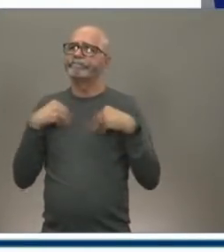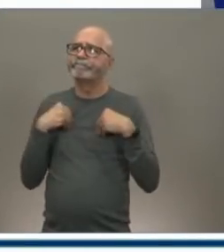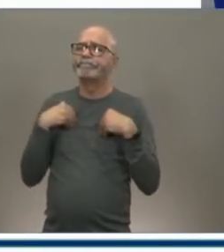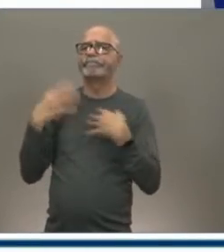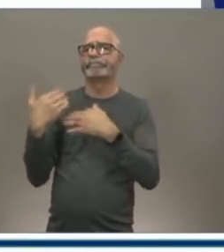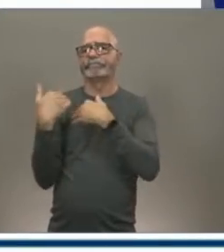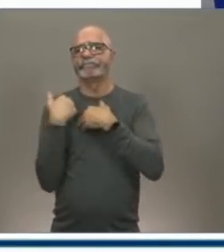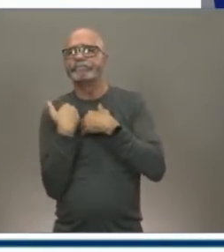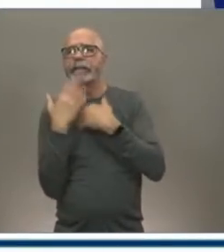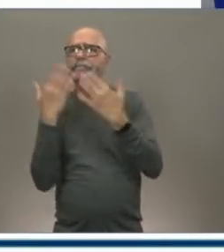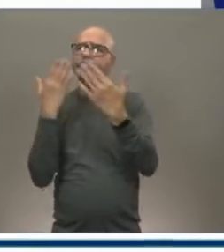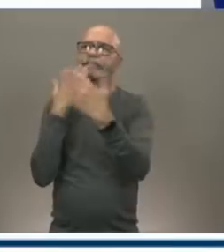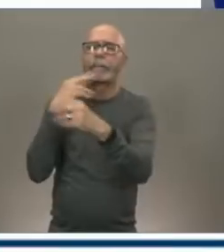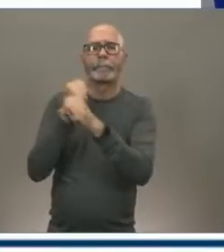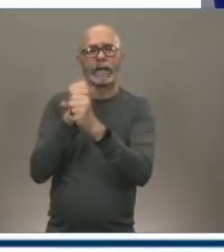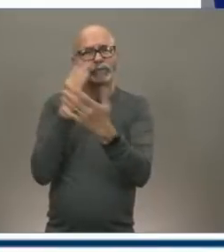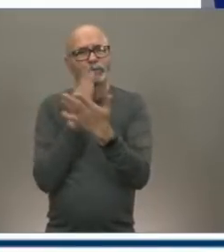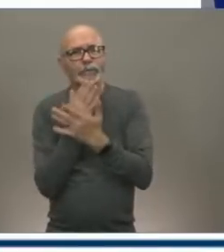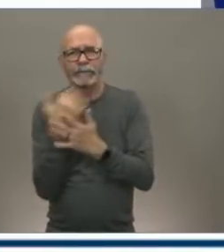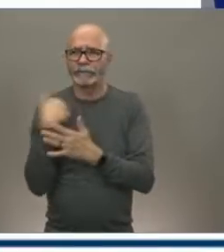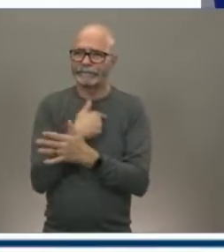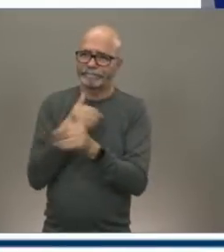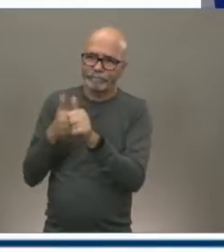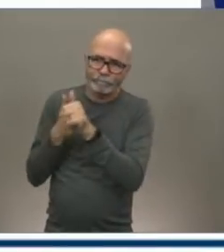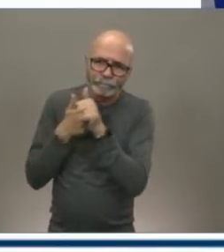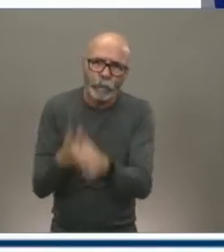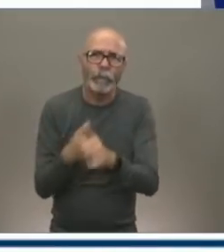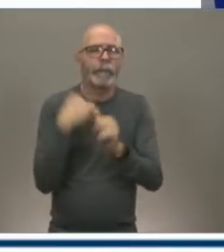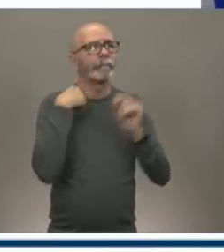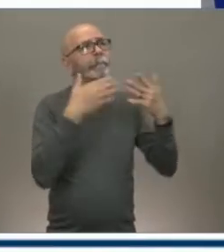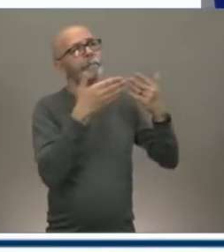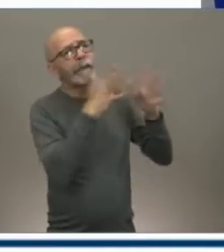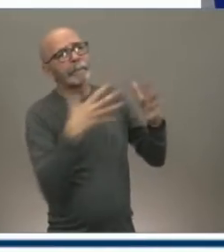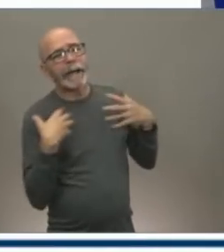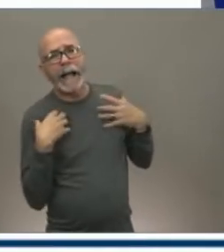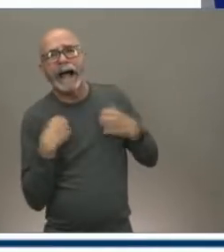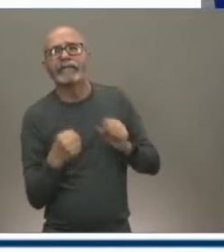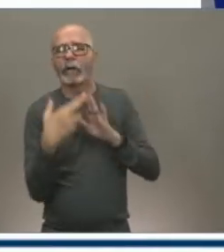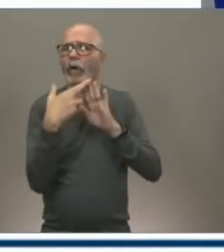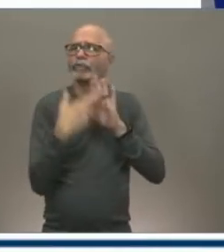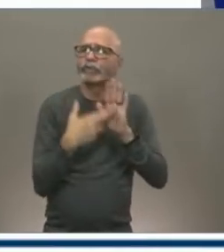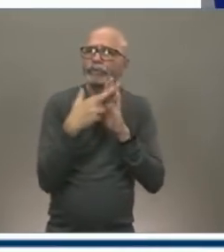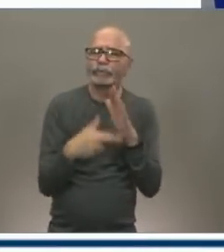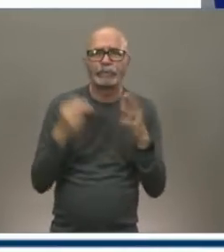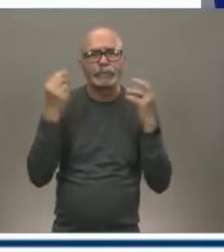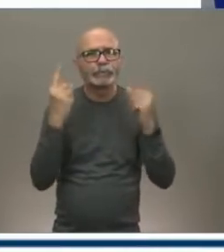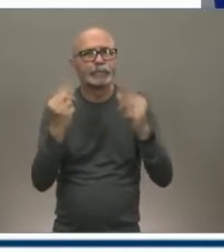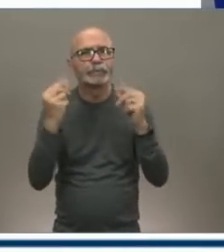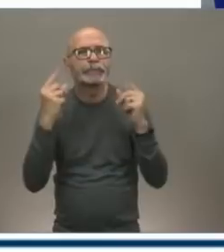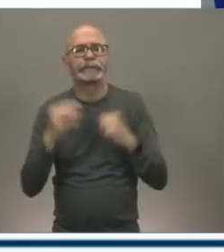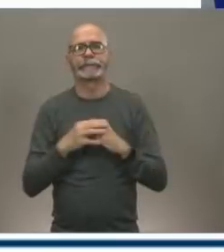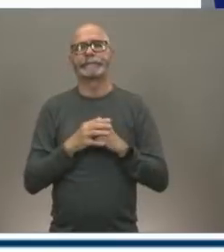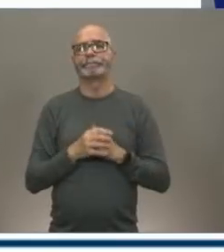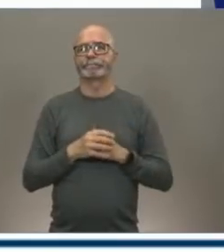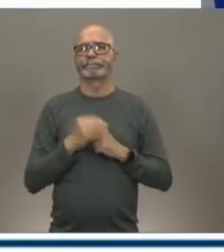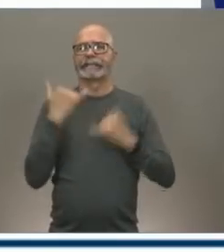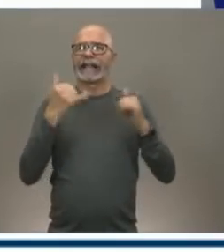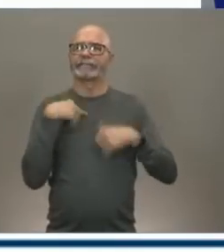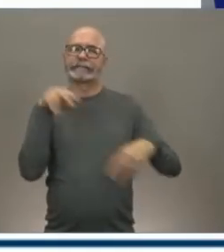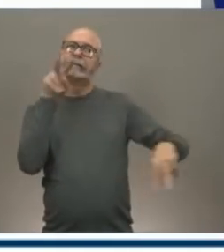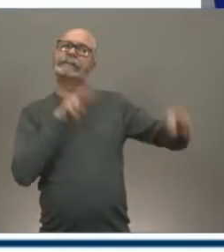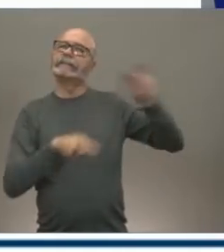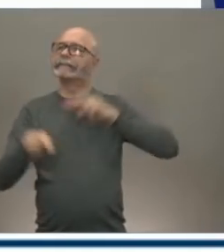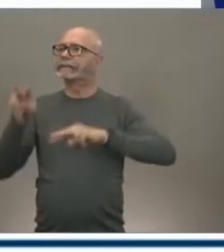that the public health protocols are followed inside of our institutions, and we'll just assess all of that,